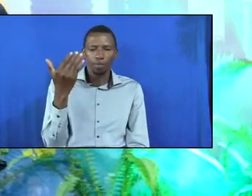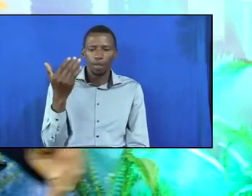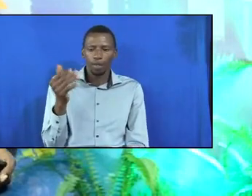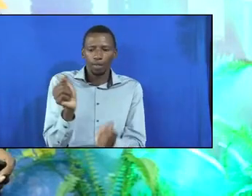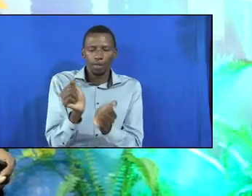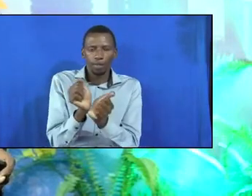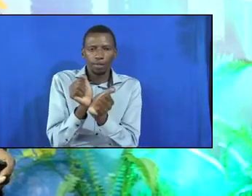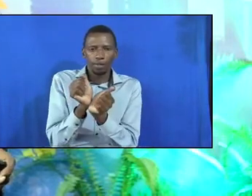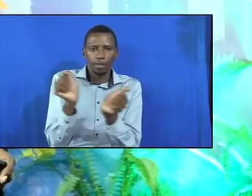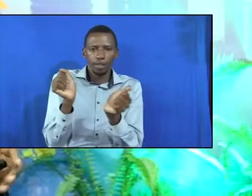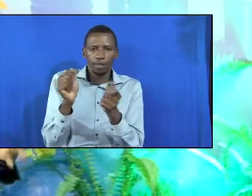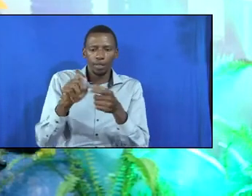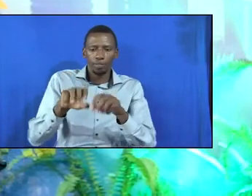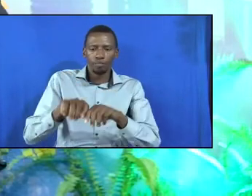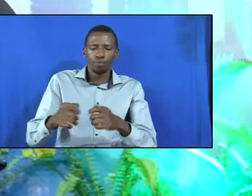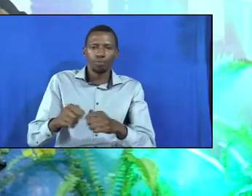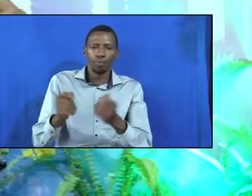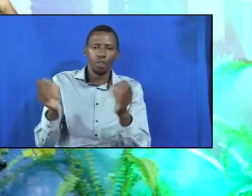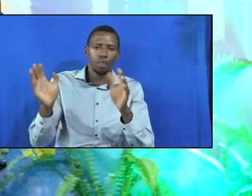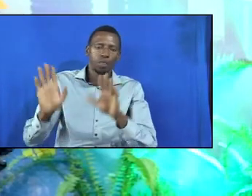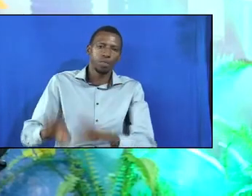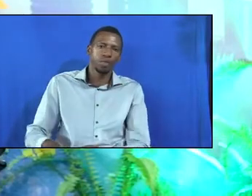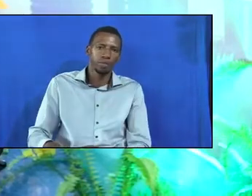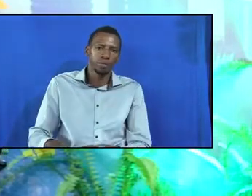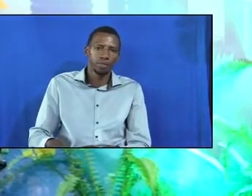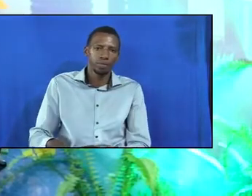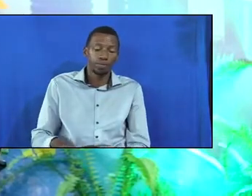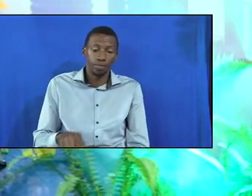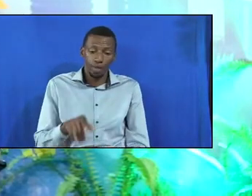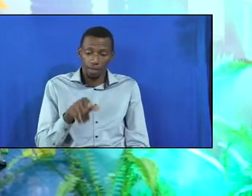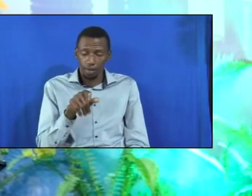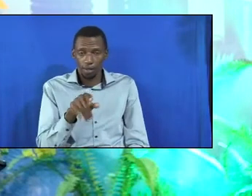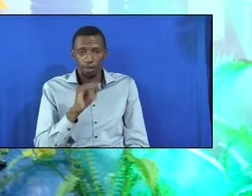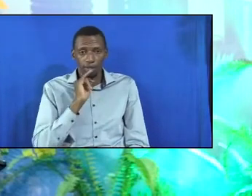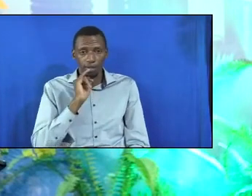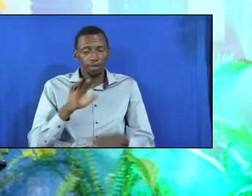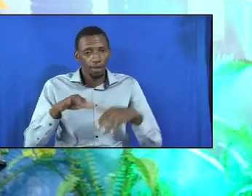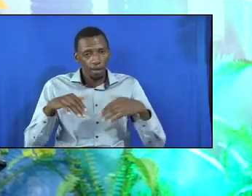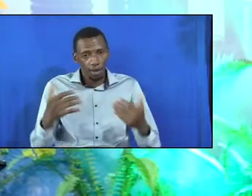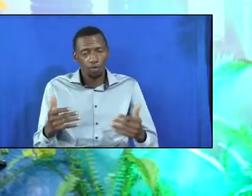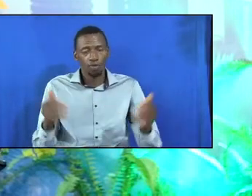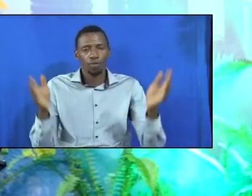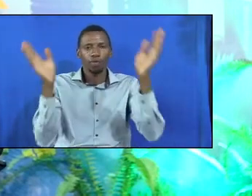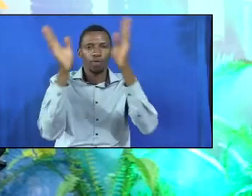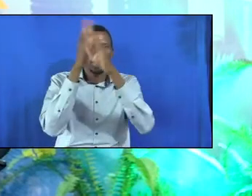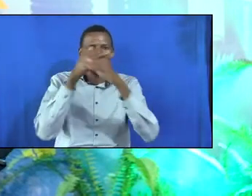just fall off. I like how heaven acts.